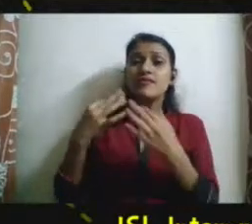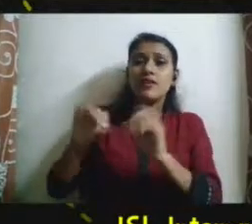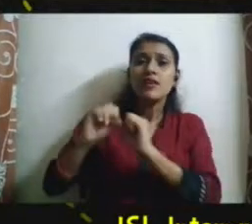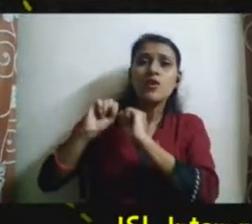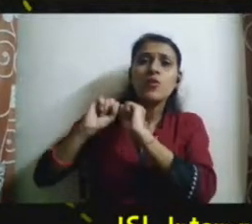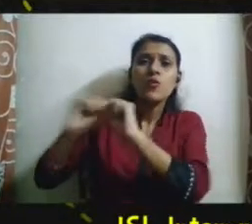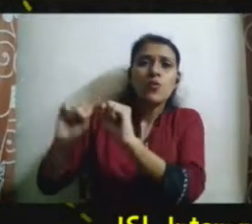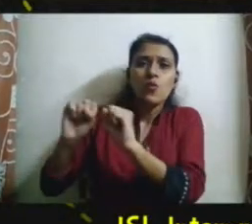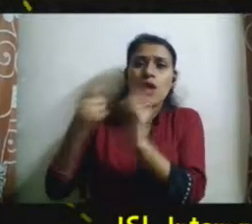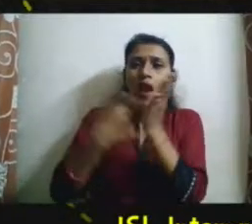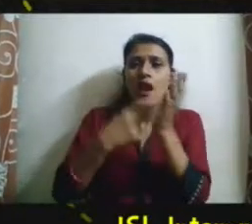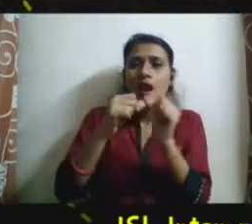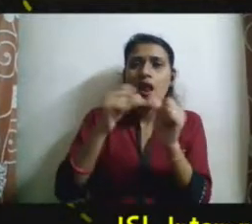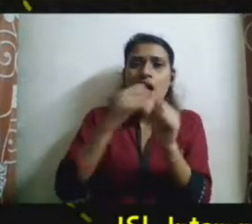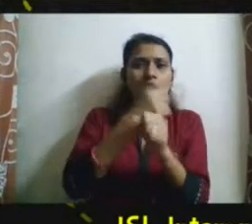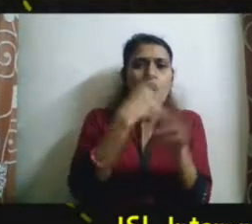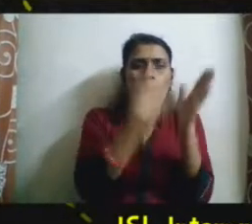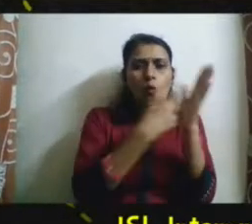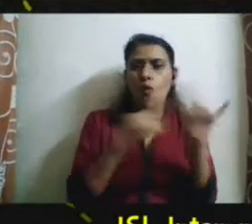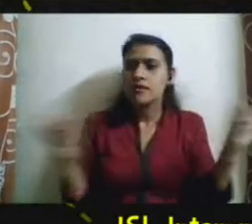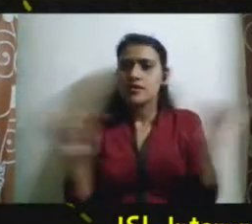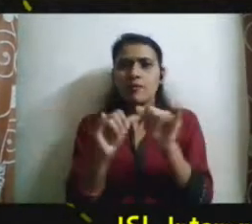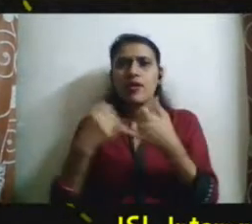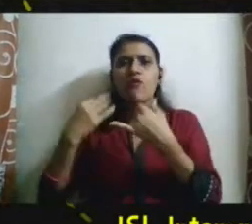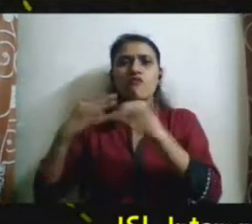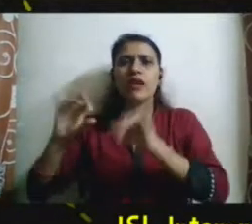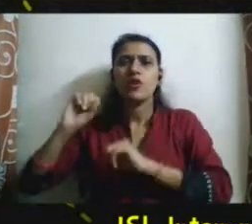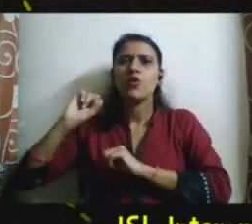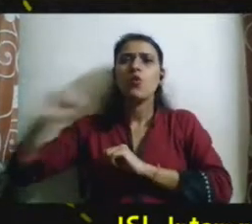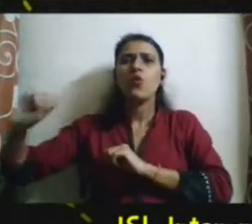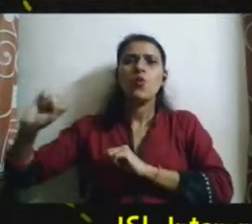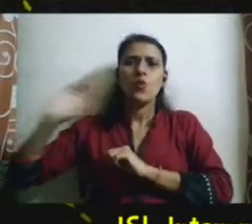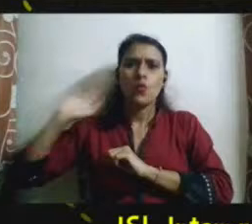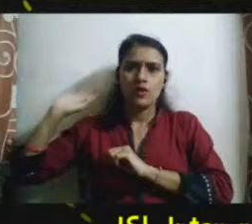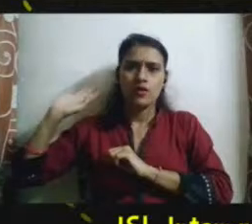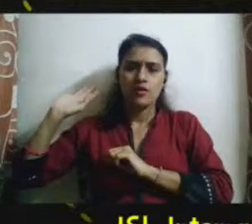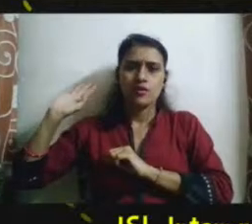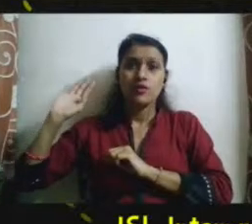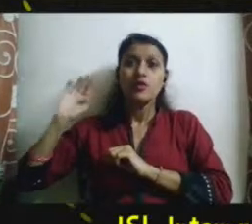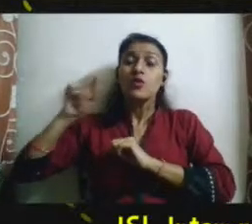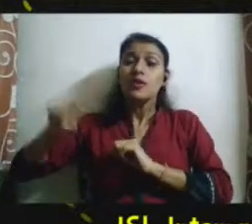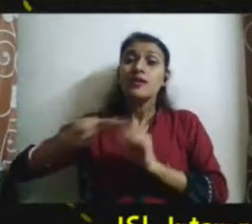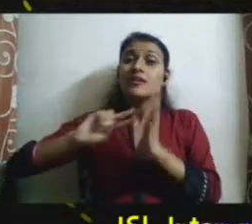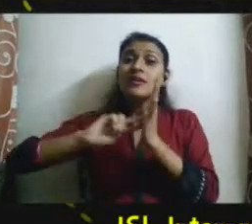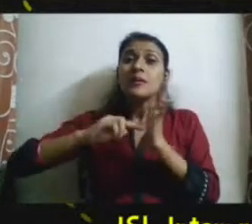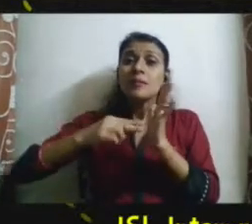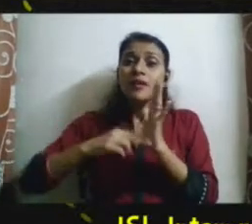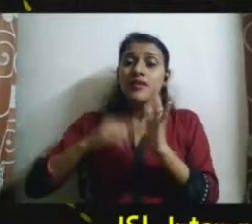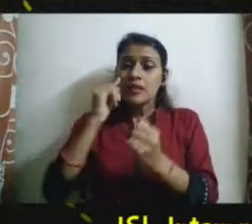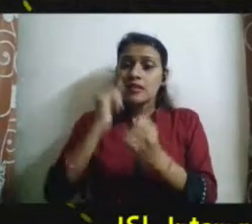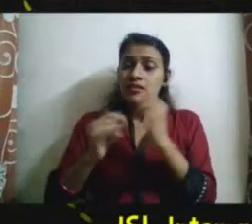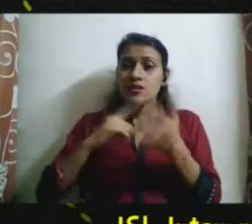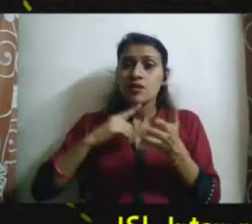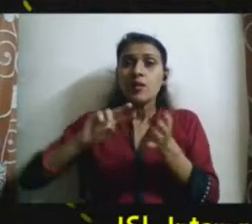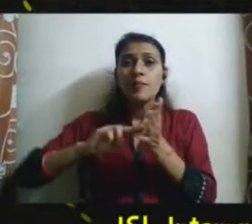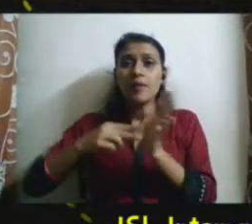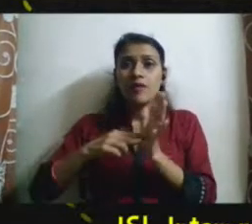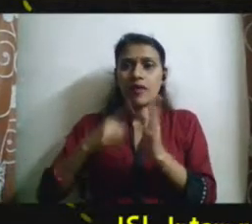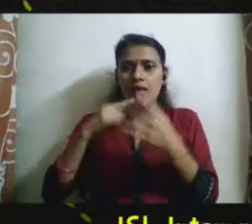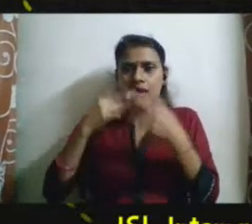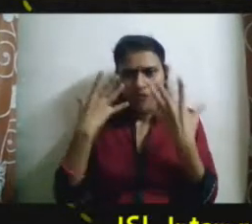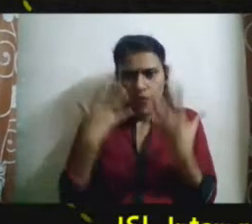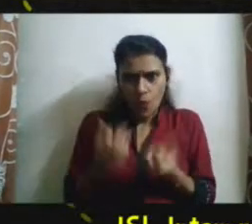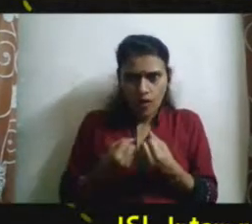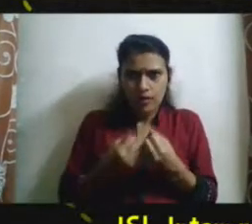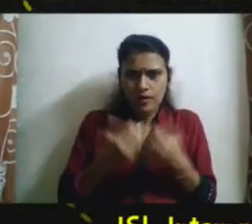rag rules. So in the conveying of the meaning of the Sahitya, if you wish to move out of the